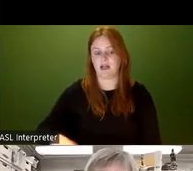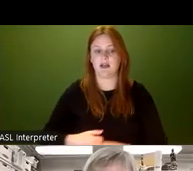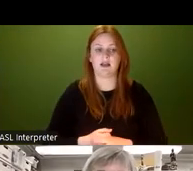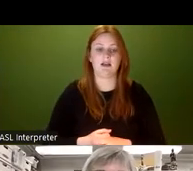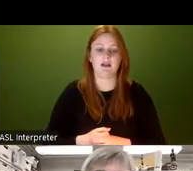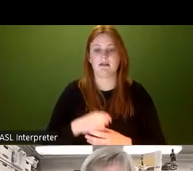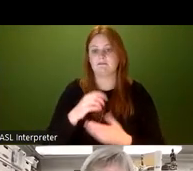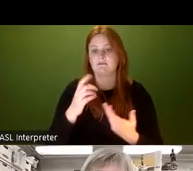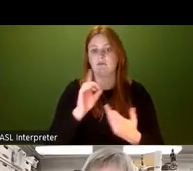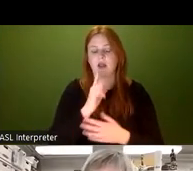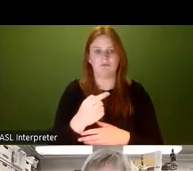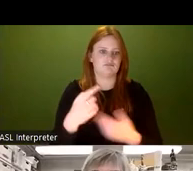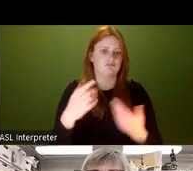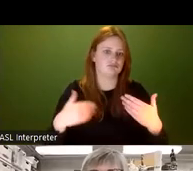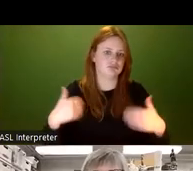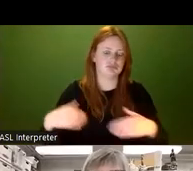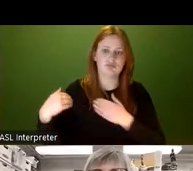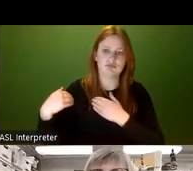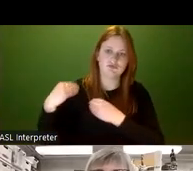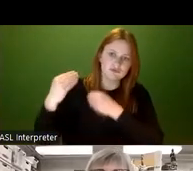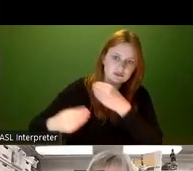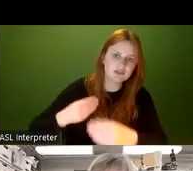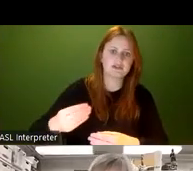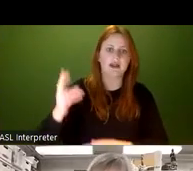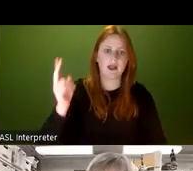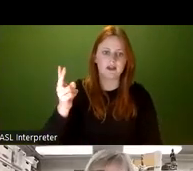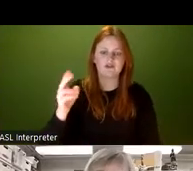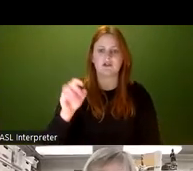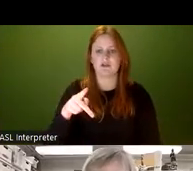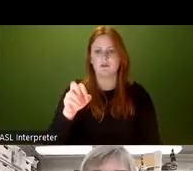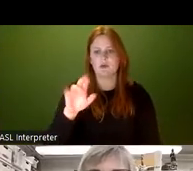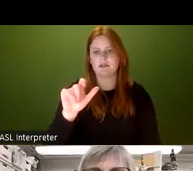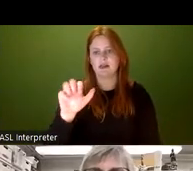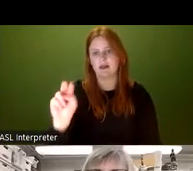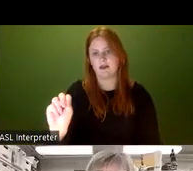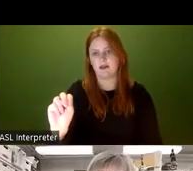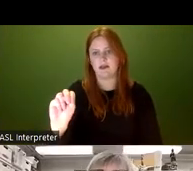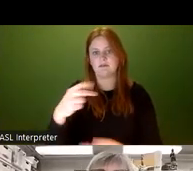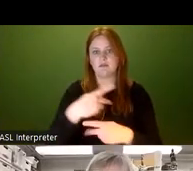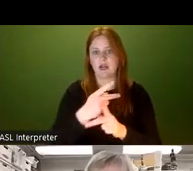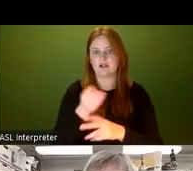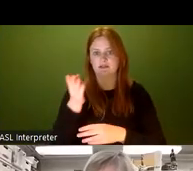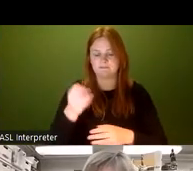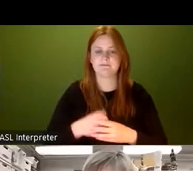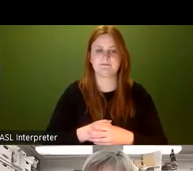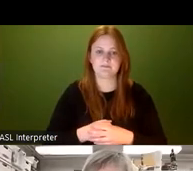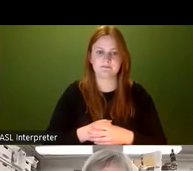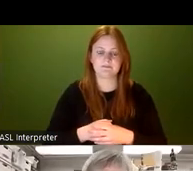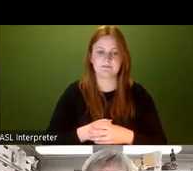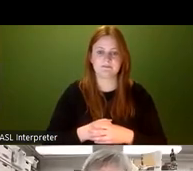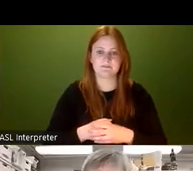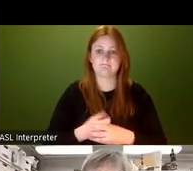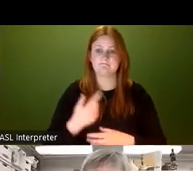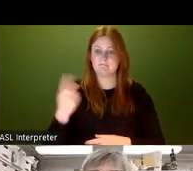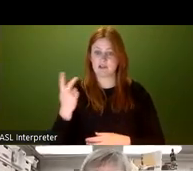a very long history of work, porcelain production. And we stayed here